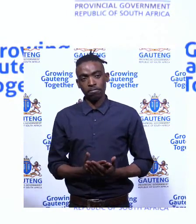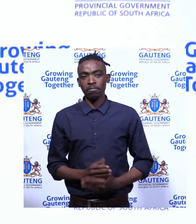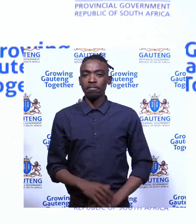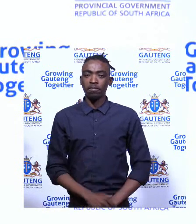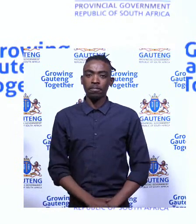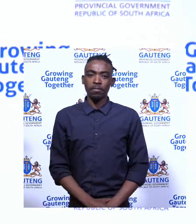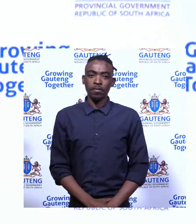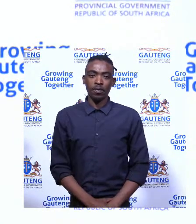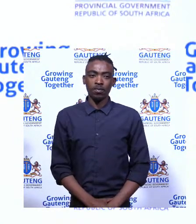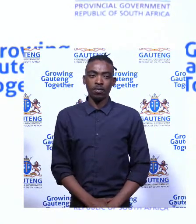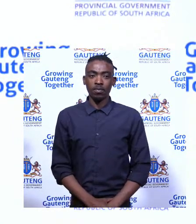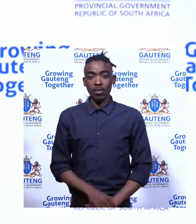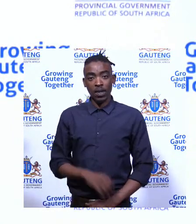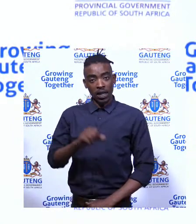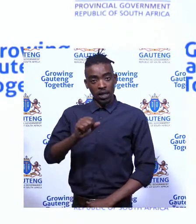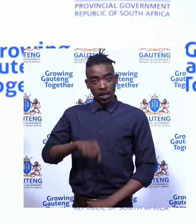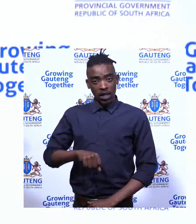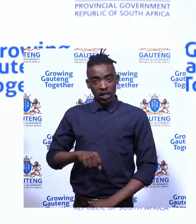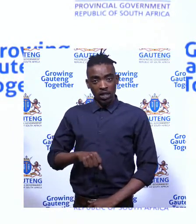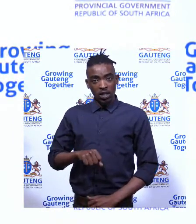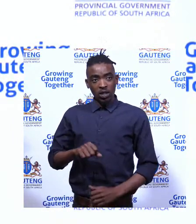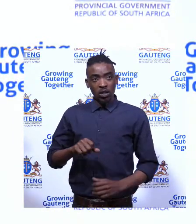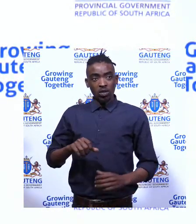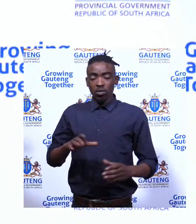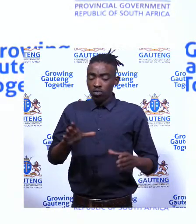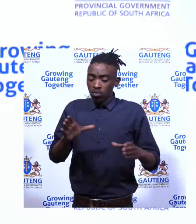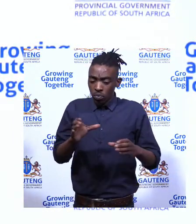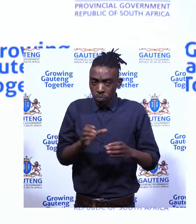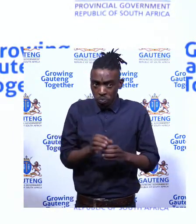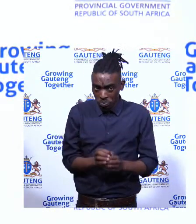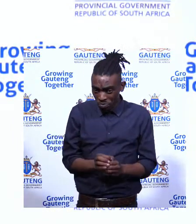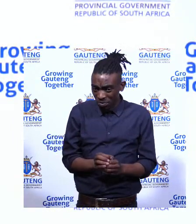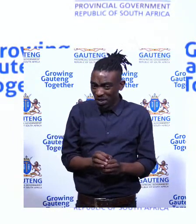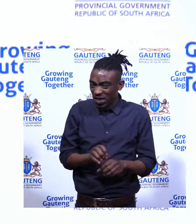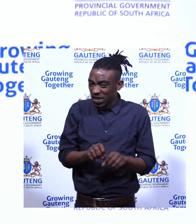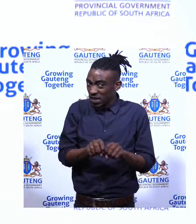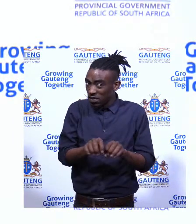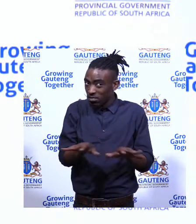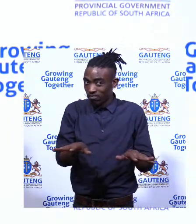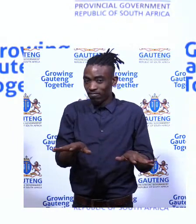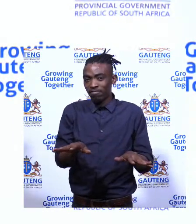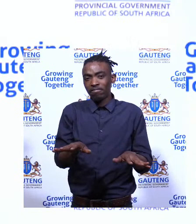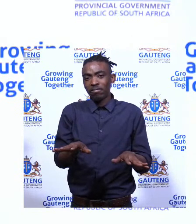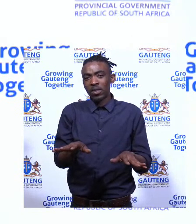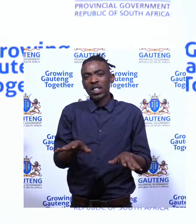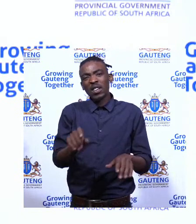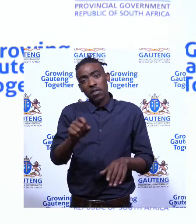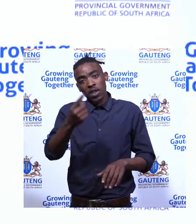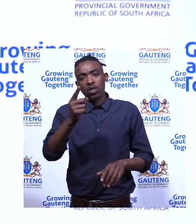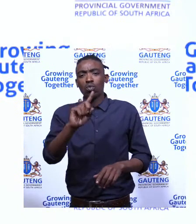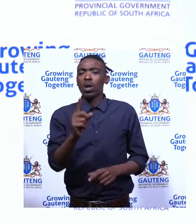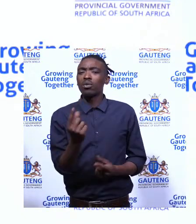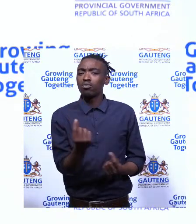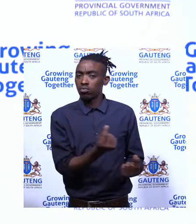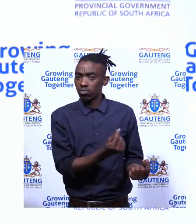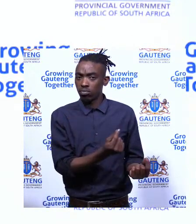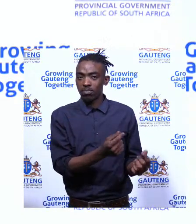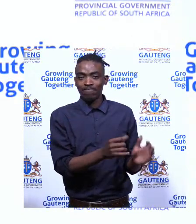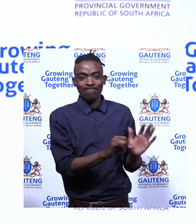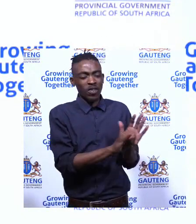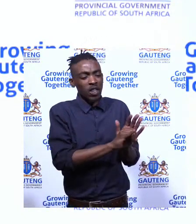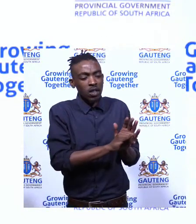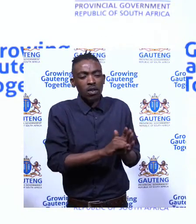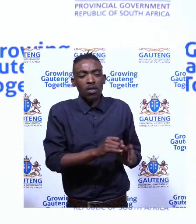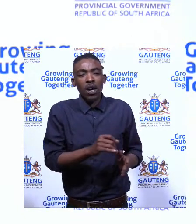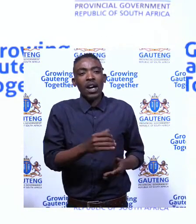with that reduction, one of the important aspects of that is to identify the patients or the